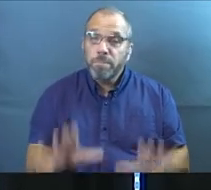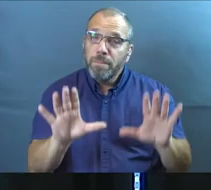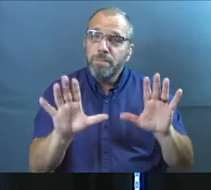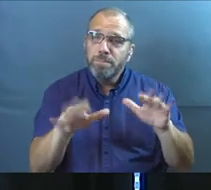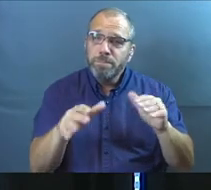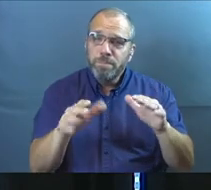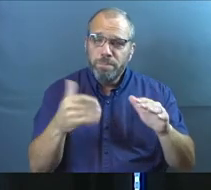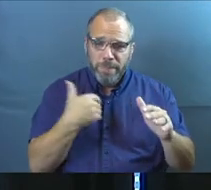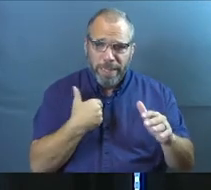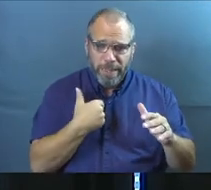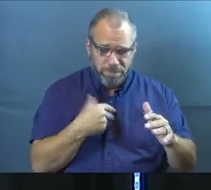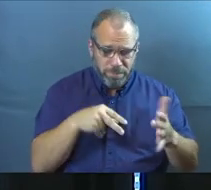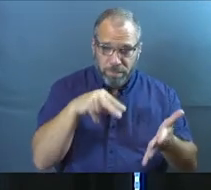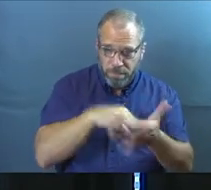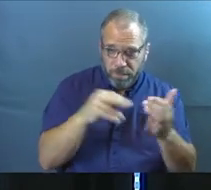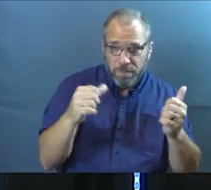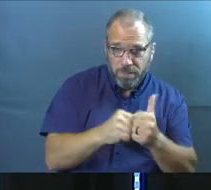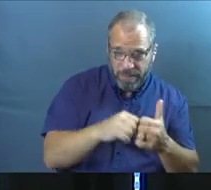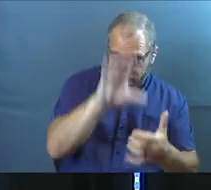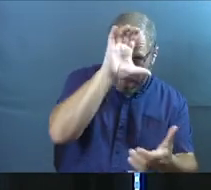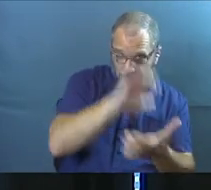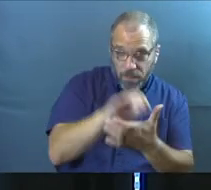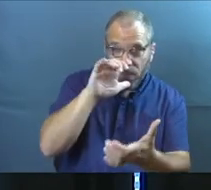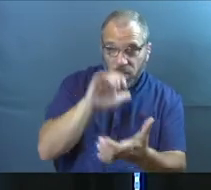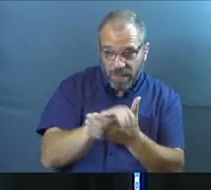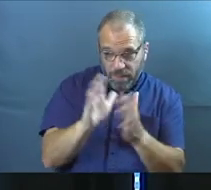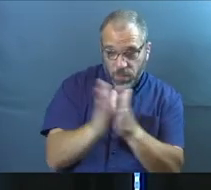And I got to stand with them and pray.